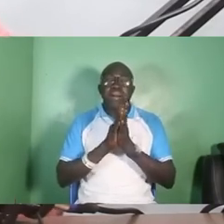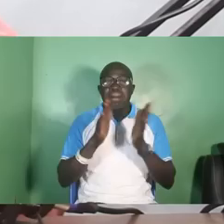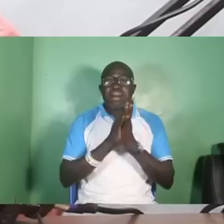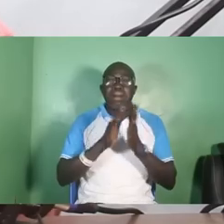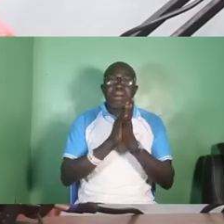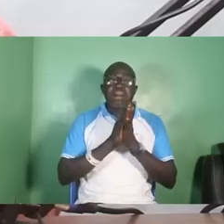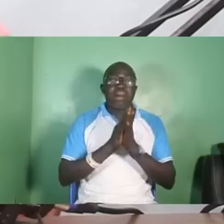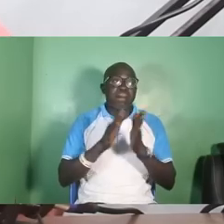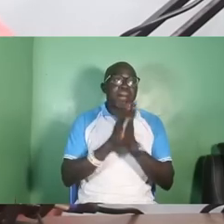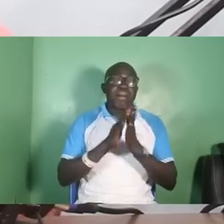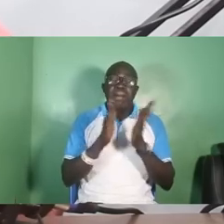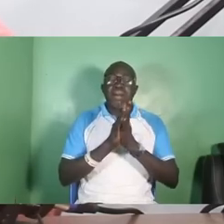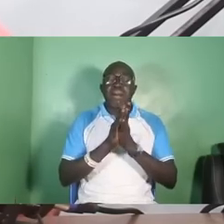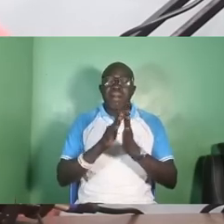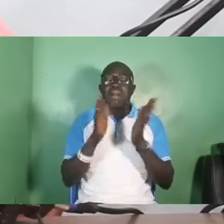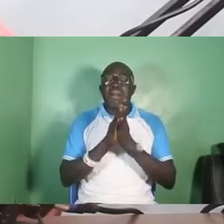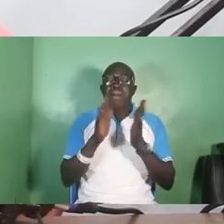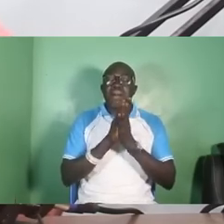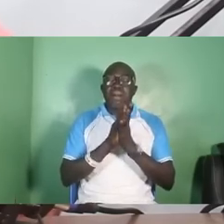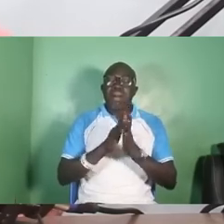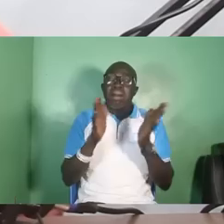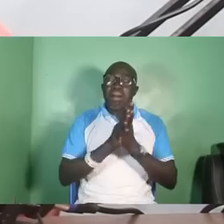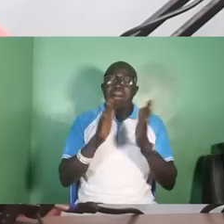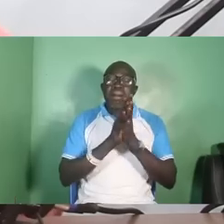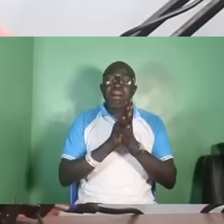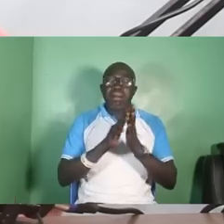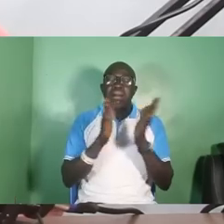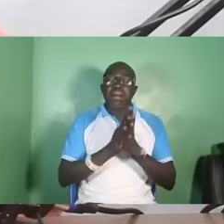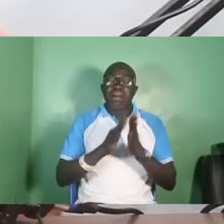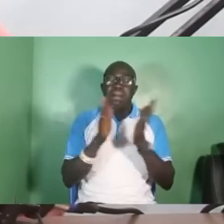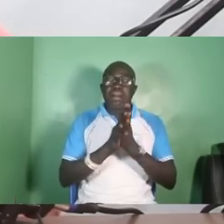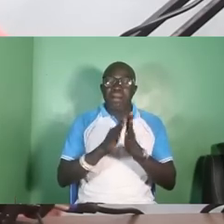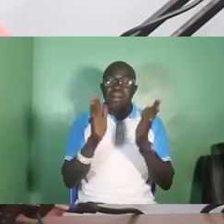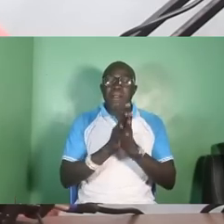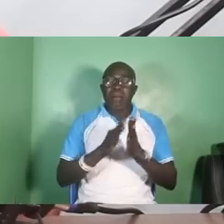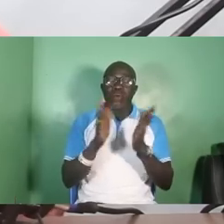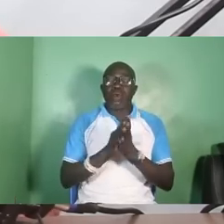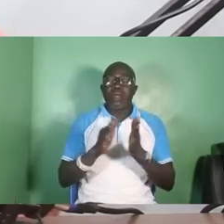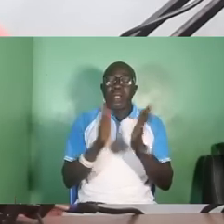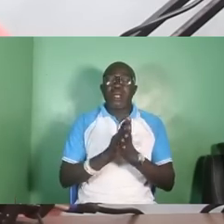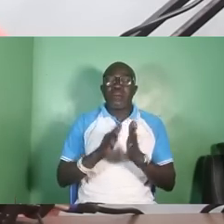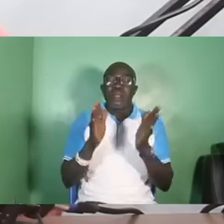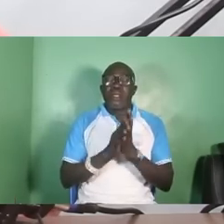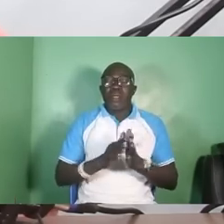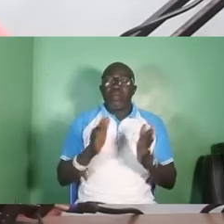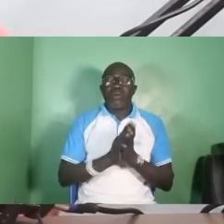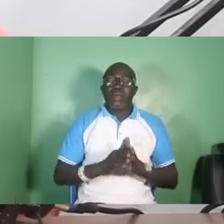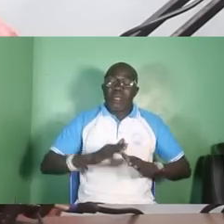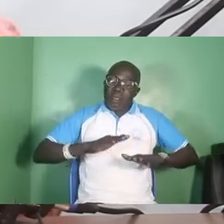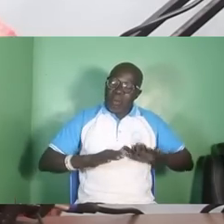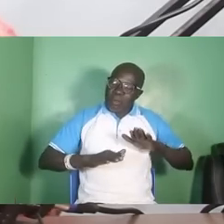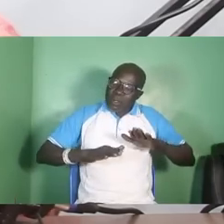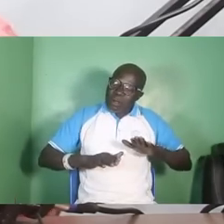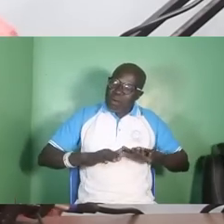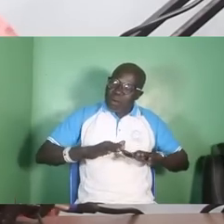se baba fowo re kan mi owo aye mi se baba owo re kan mi owo aye mi